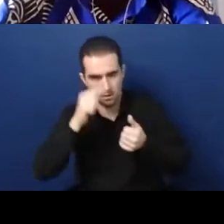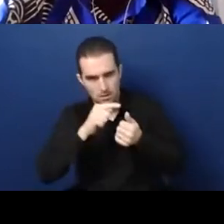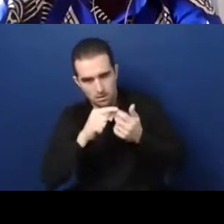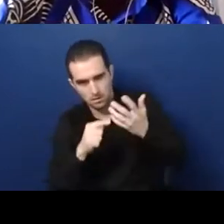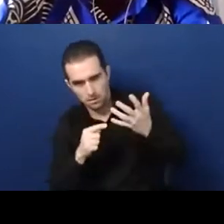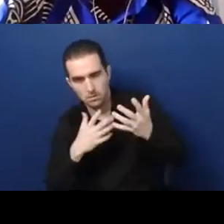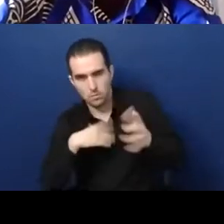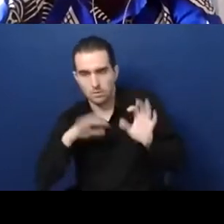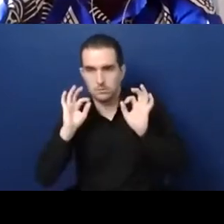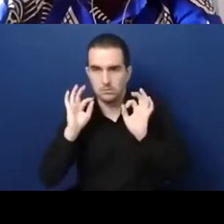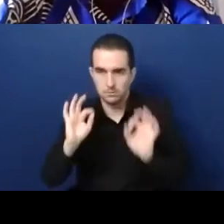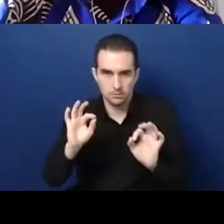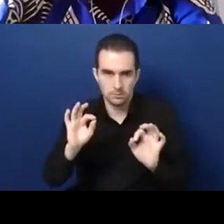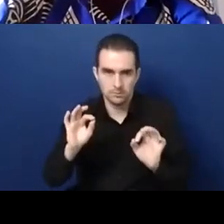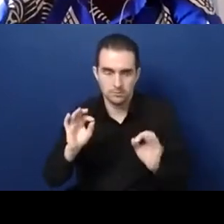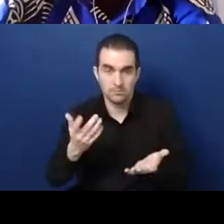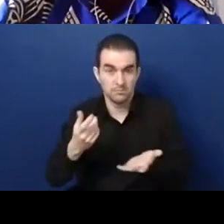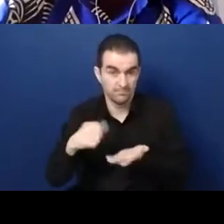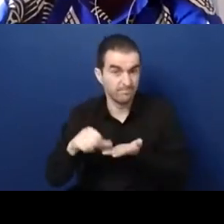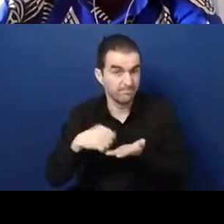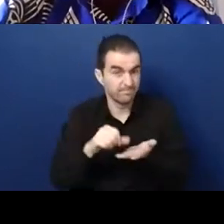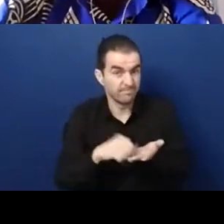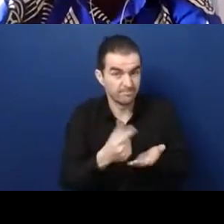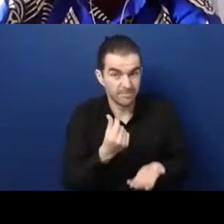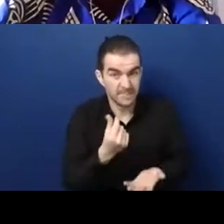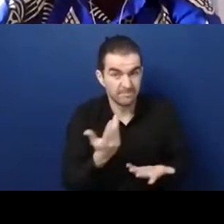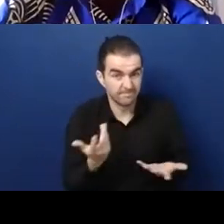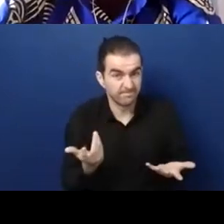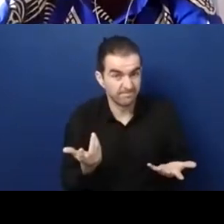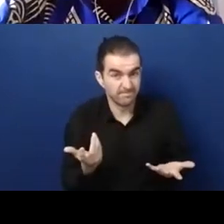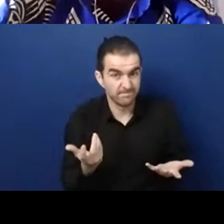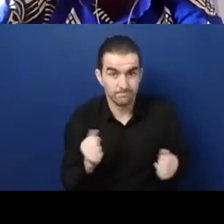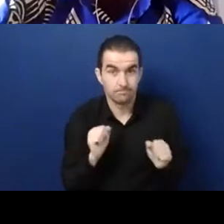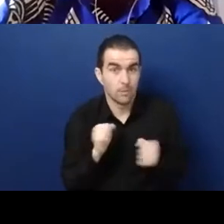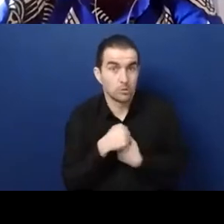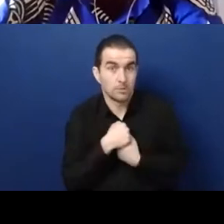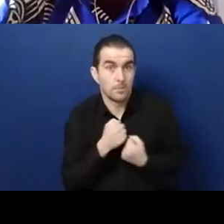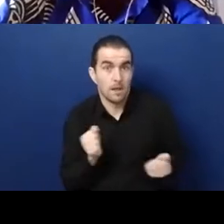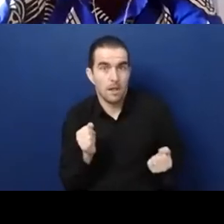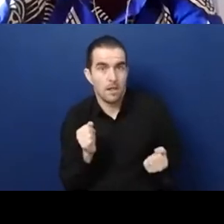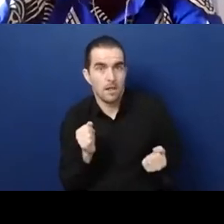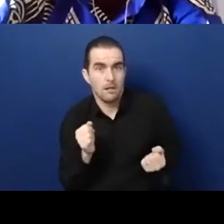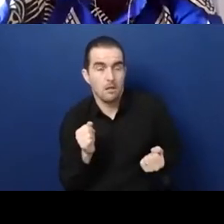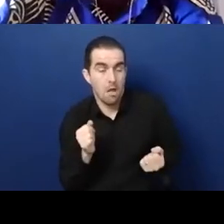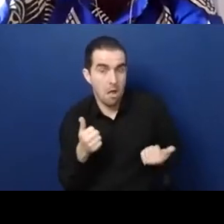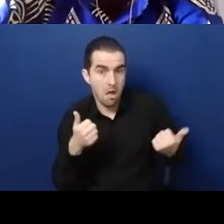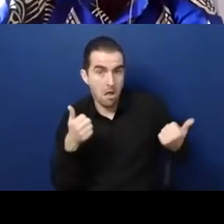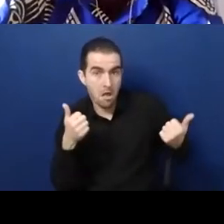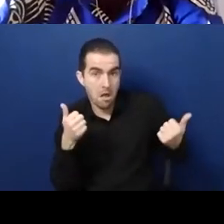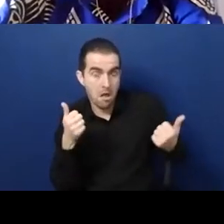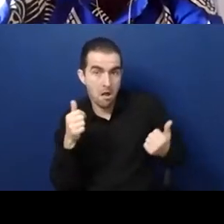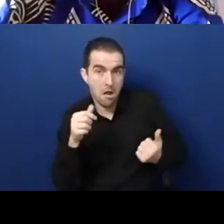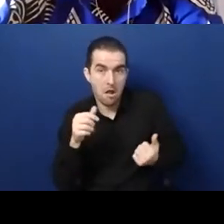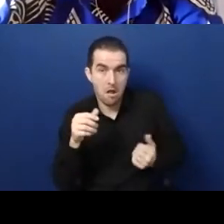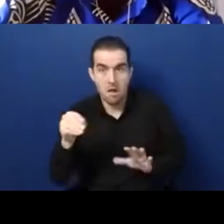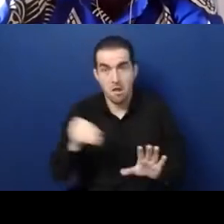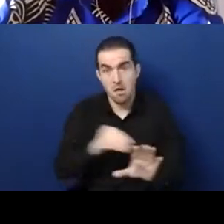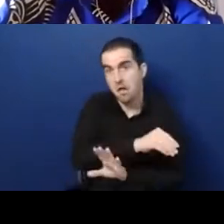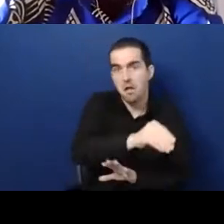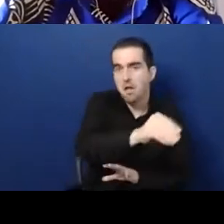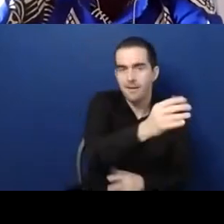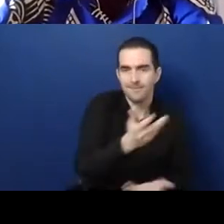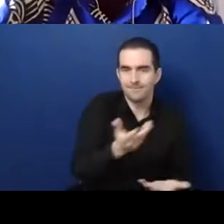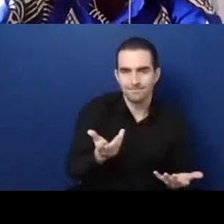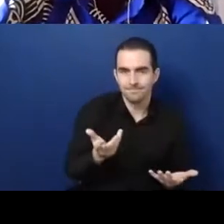that. So maybe if like you have a project that is related to that can help to provide that support. Like previously we've been